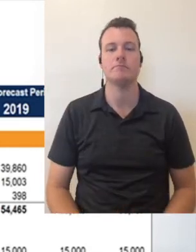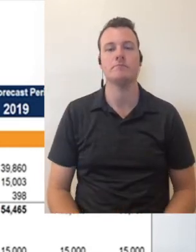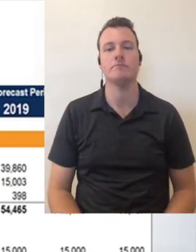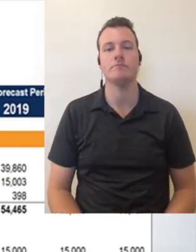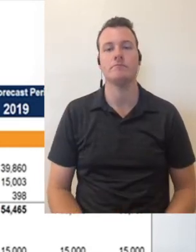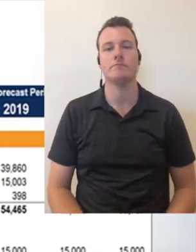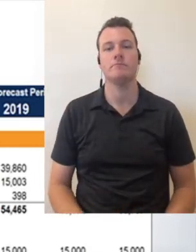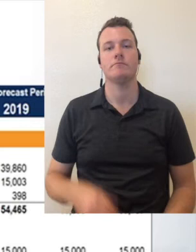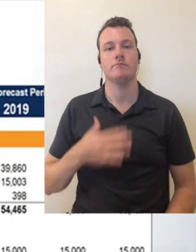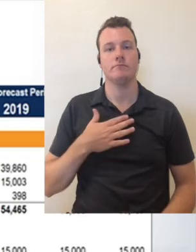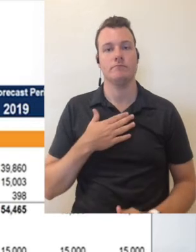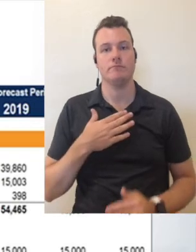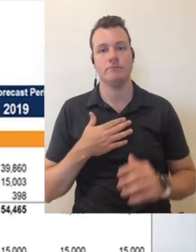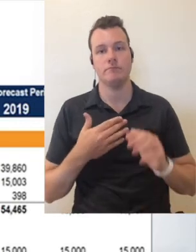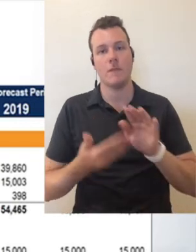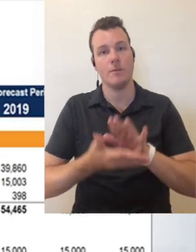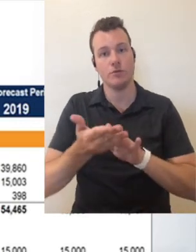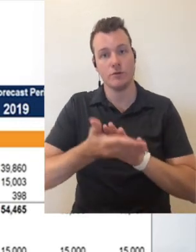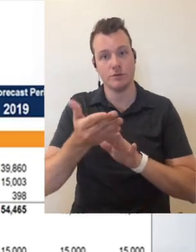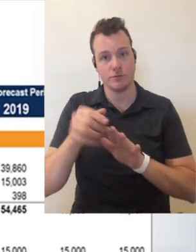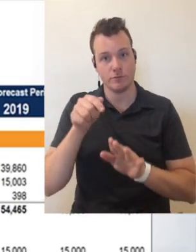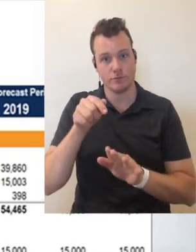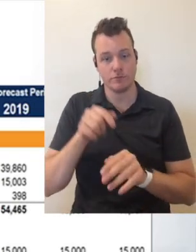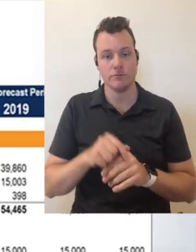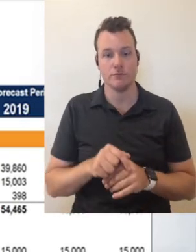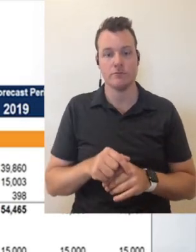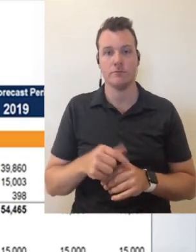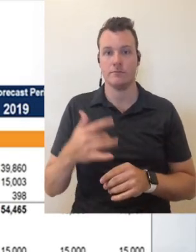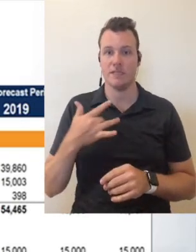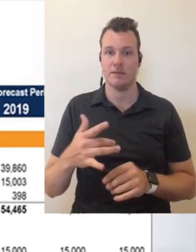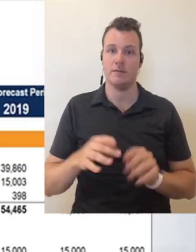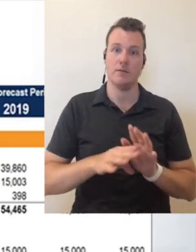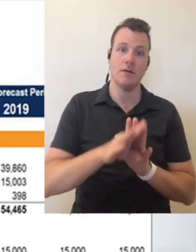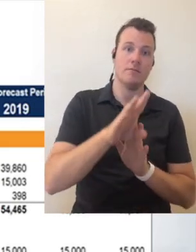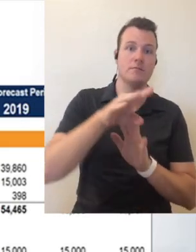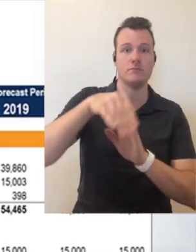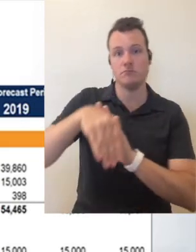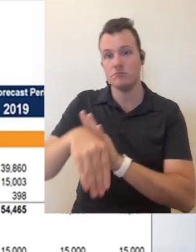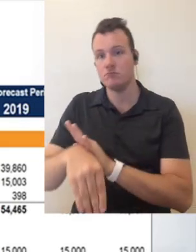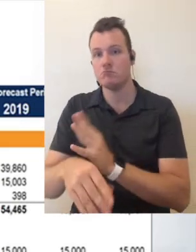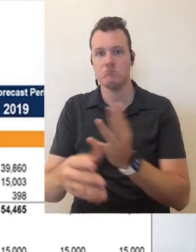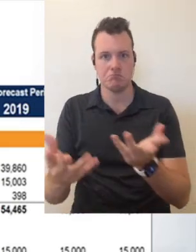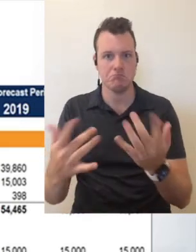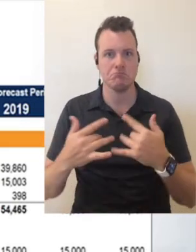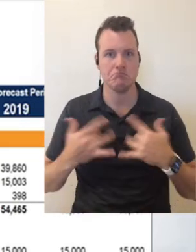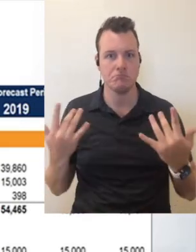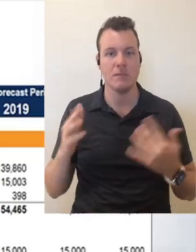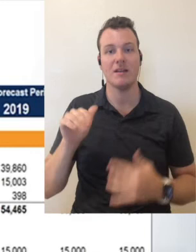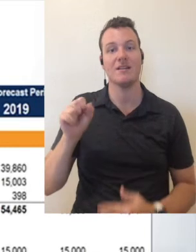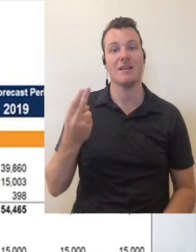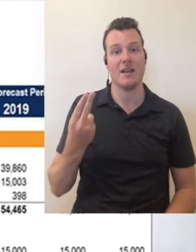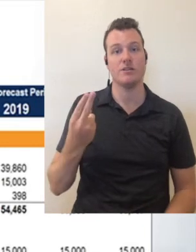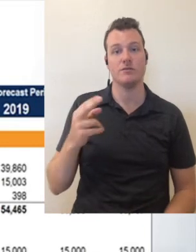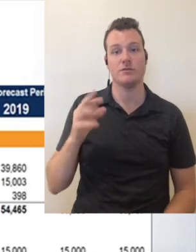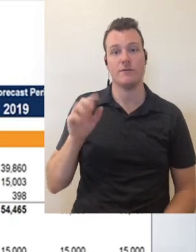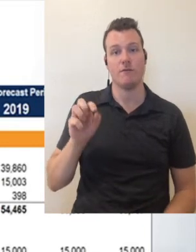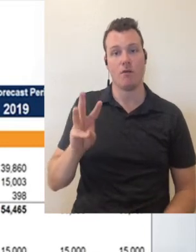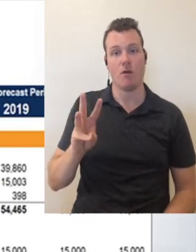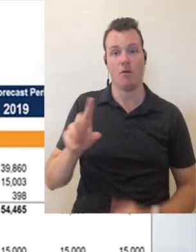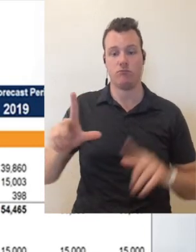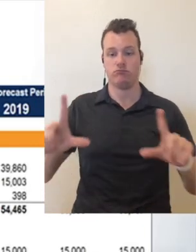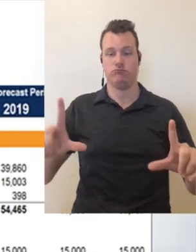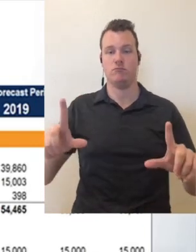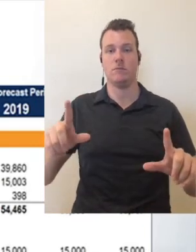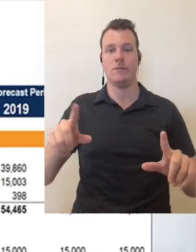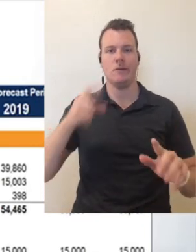example, my operations to see whether or not they're trending up or they're trending down. So this cash flow